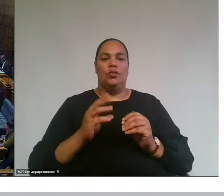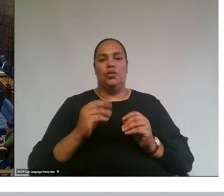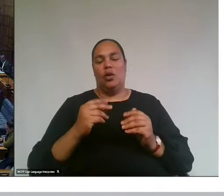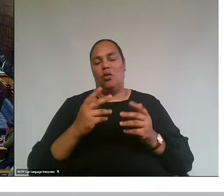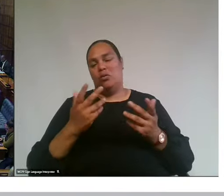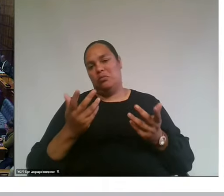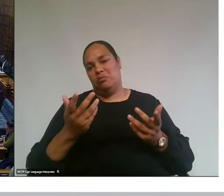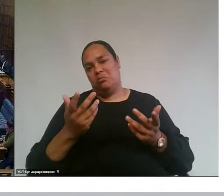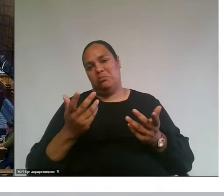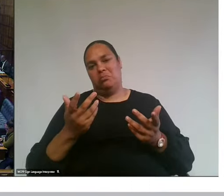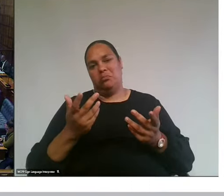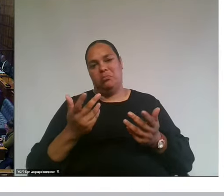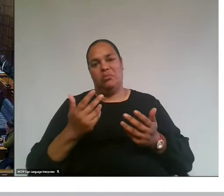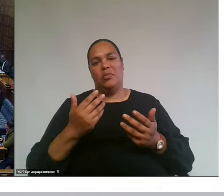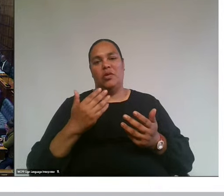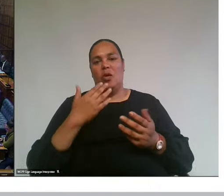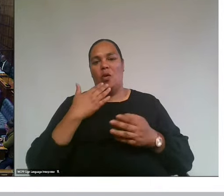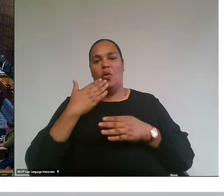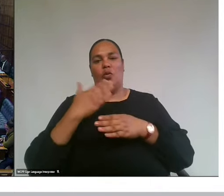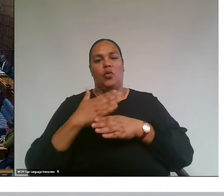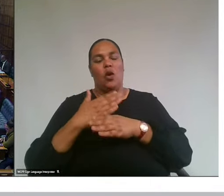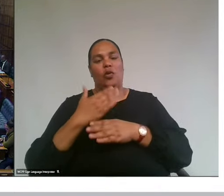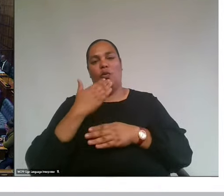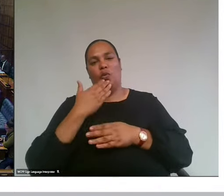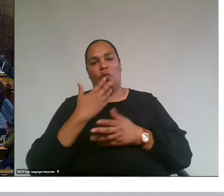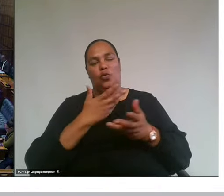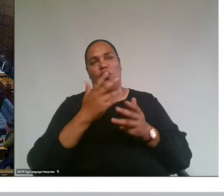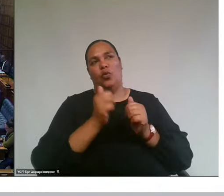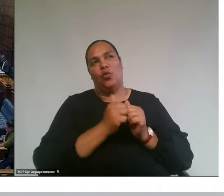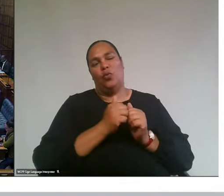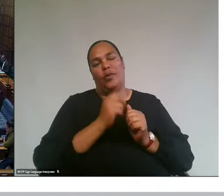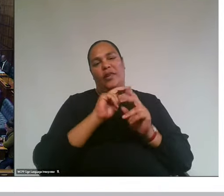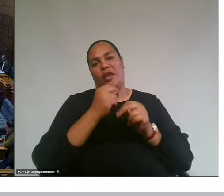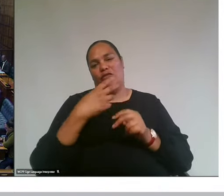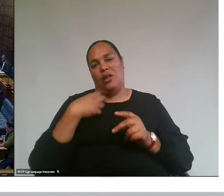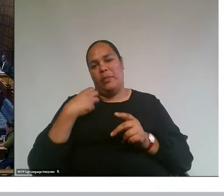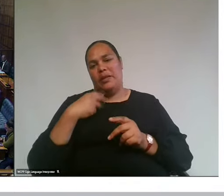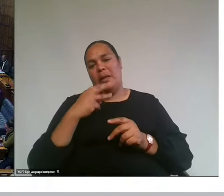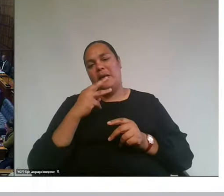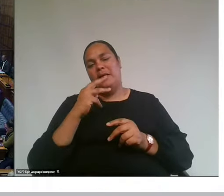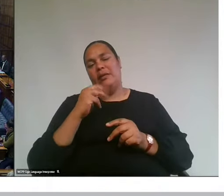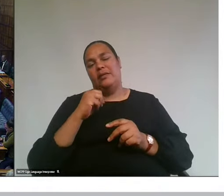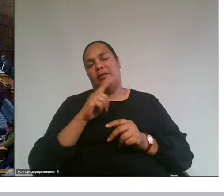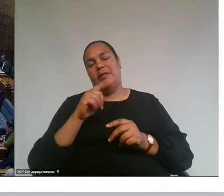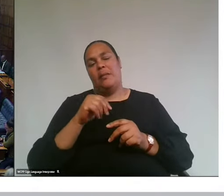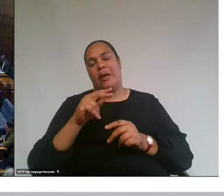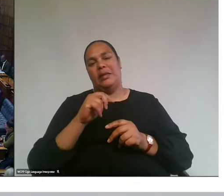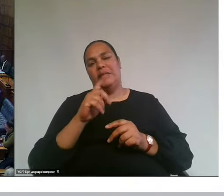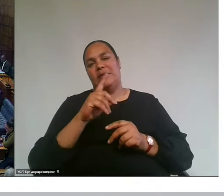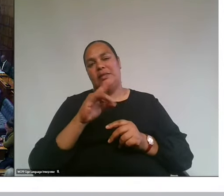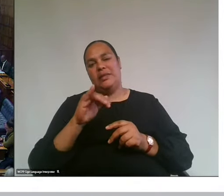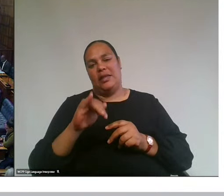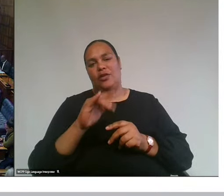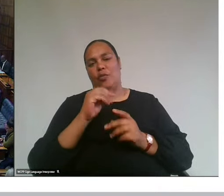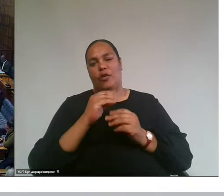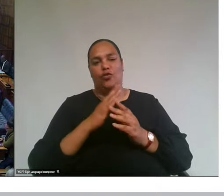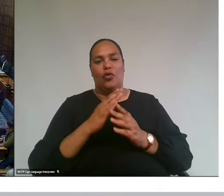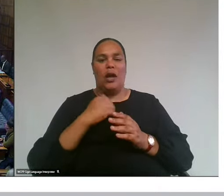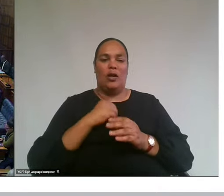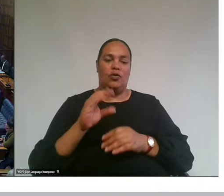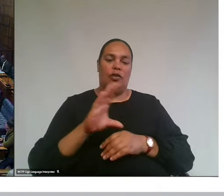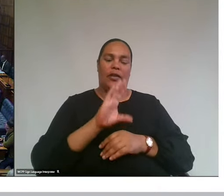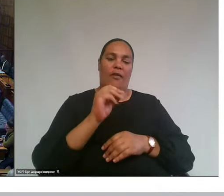know whose task is it to speak to minister zimi can we play a role to ensure that our young South